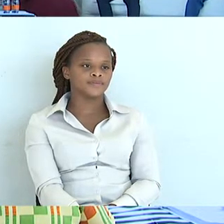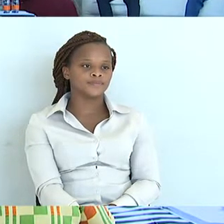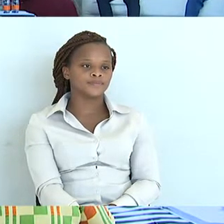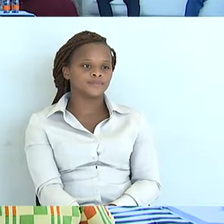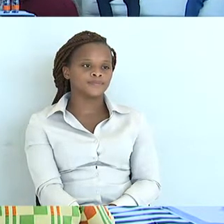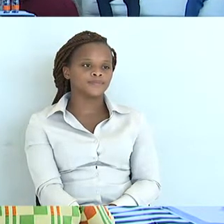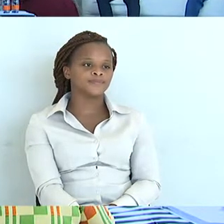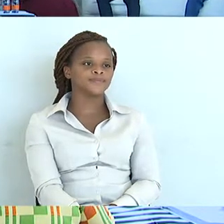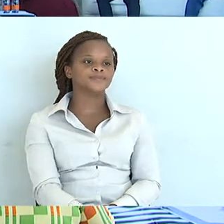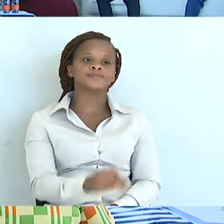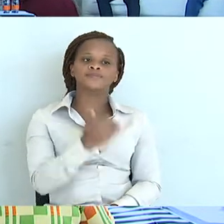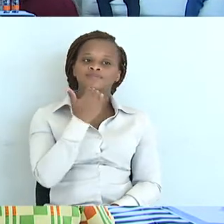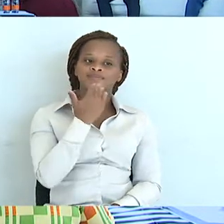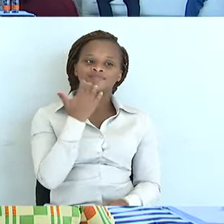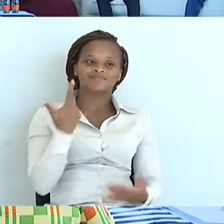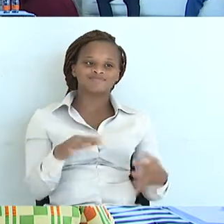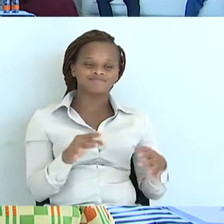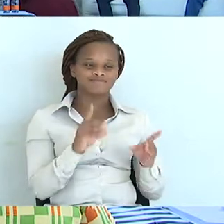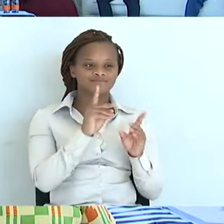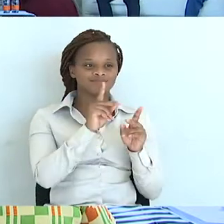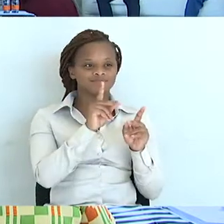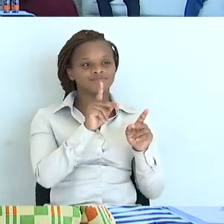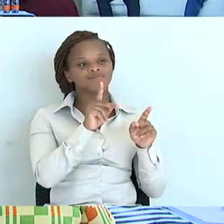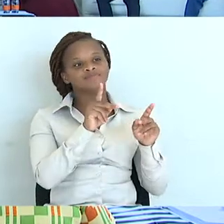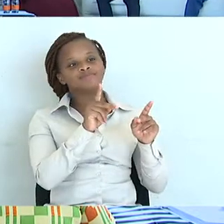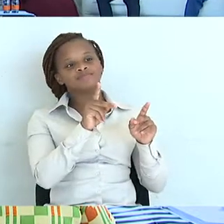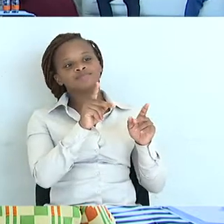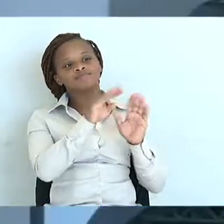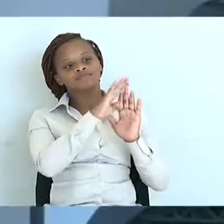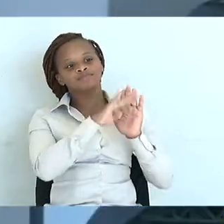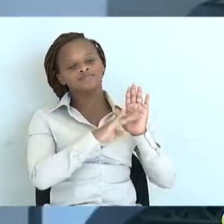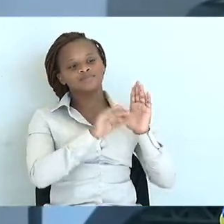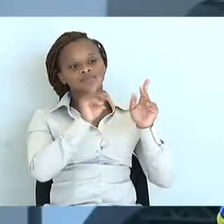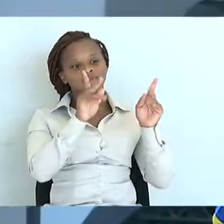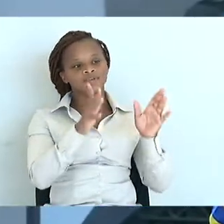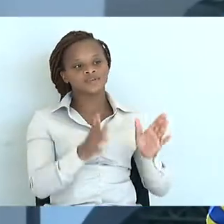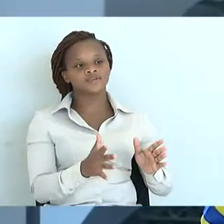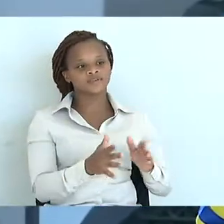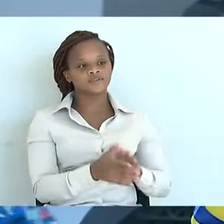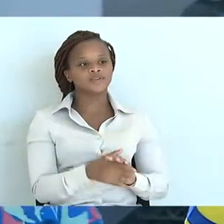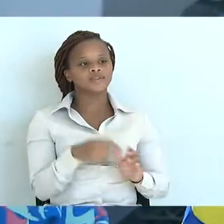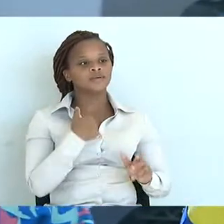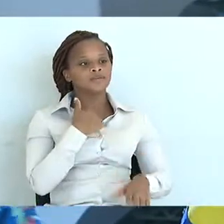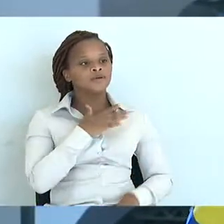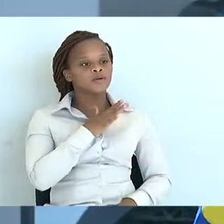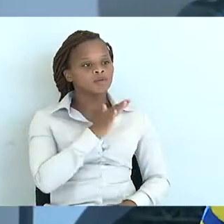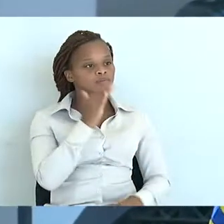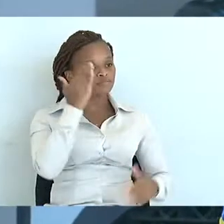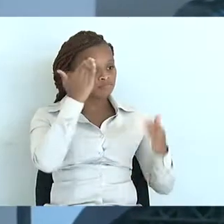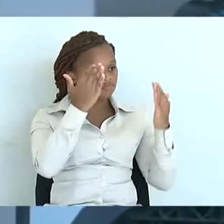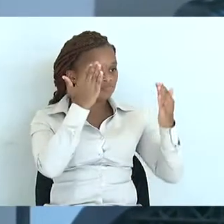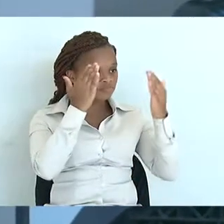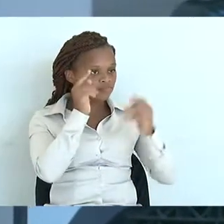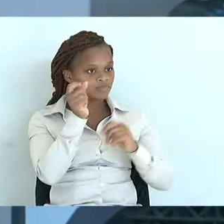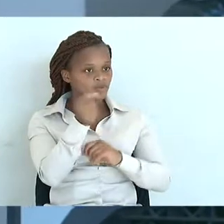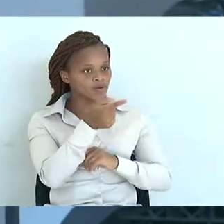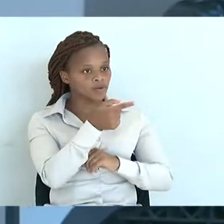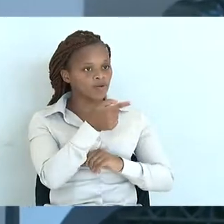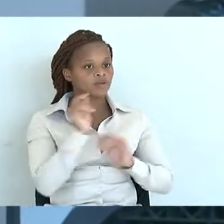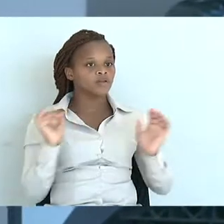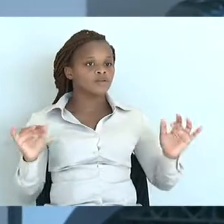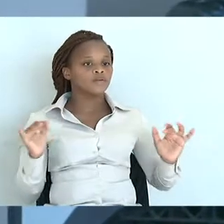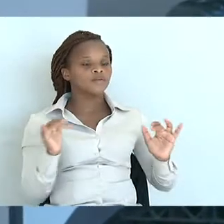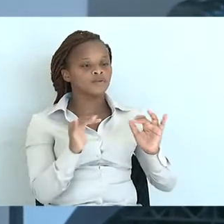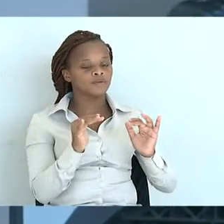one. Ngiyabonga program director, ngiyathanda nami ukuqala ukuthi ngibingelele izikhulu zethu kanye nathi sonke esihlanganyile kule